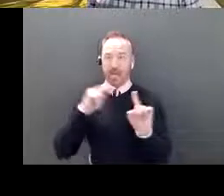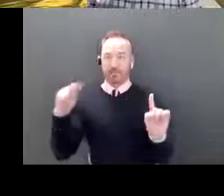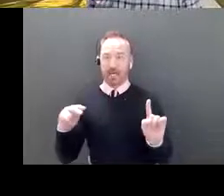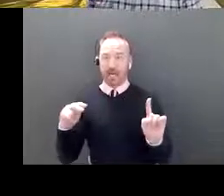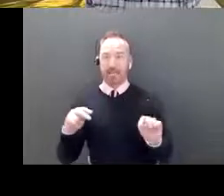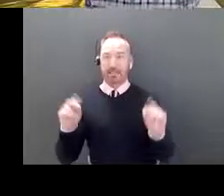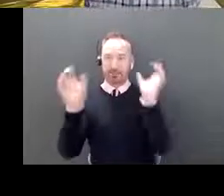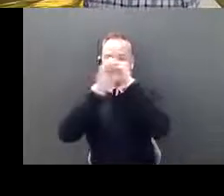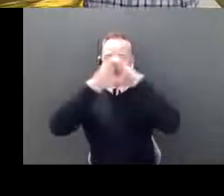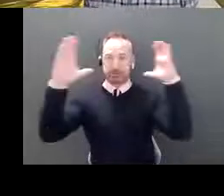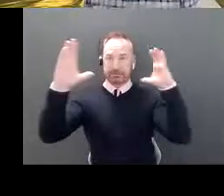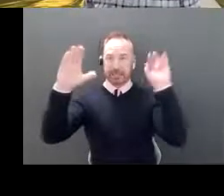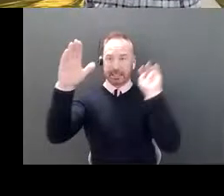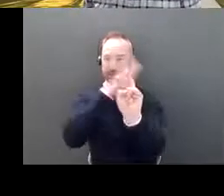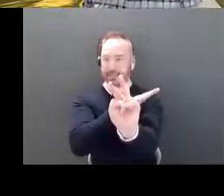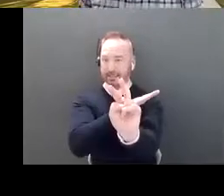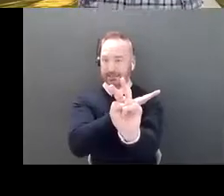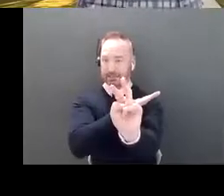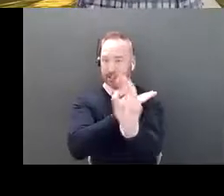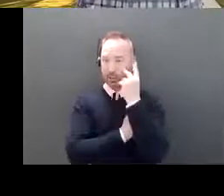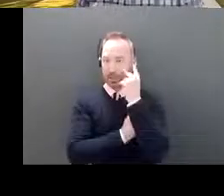with hindsight. Next slide, Margaret.